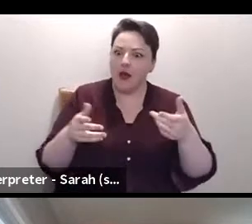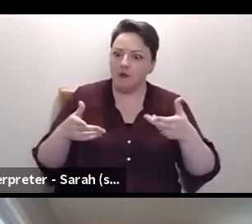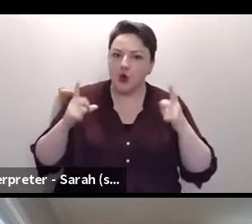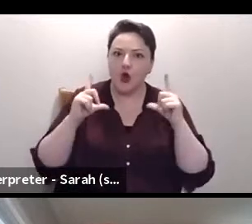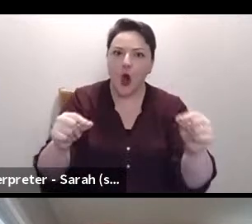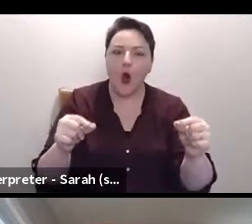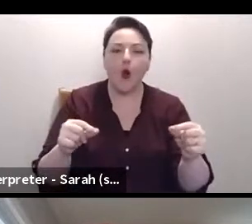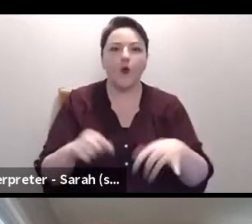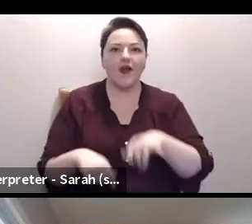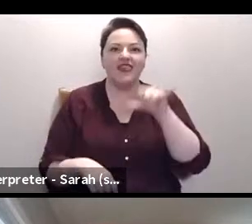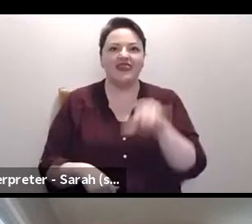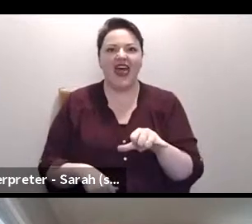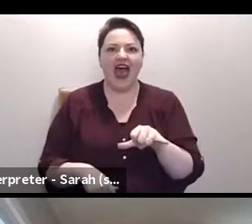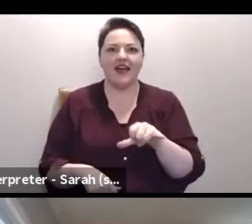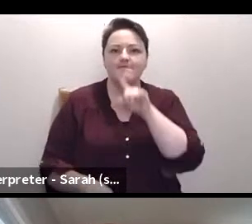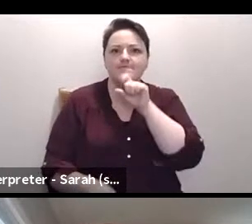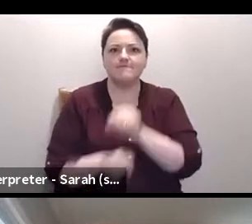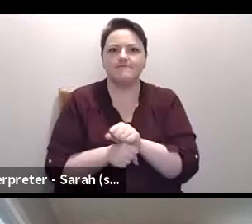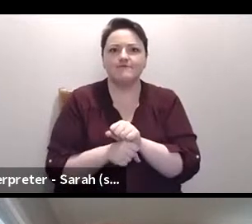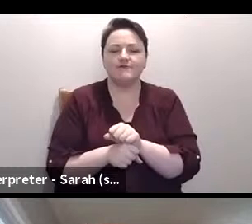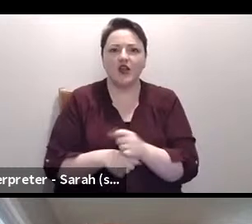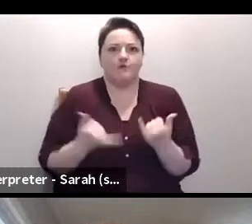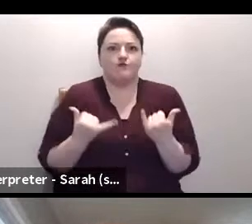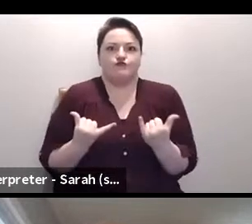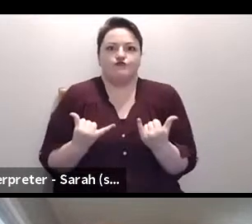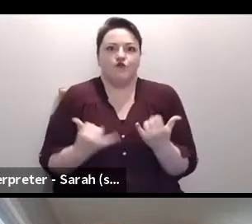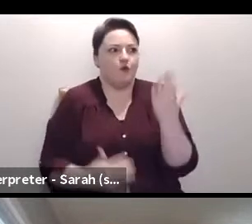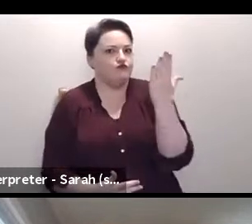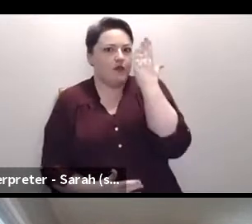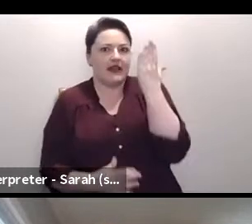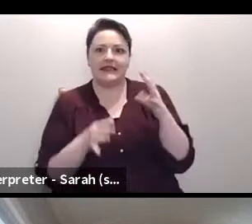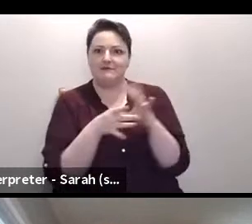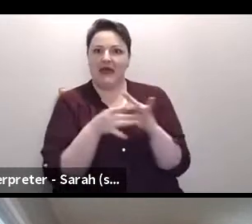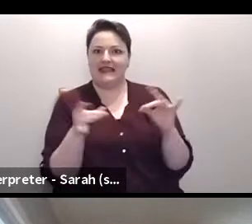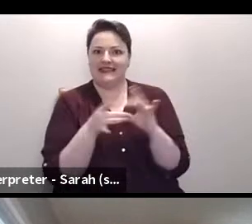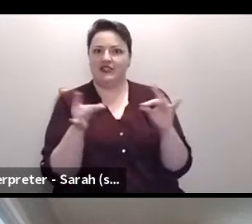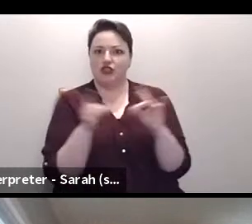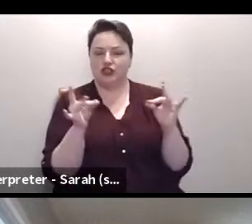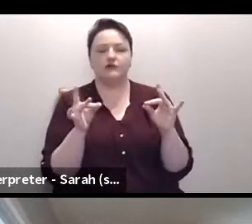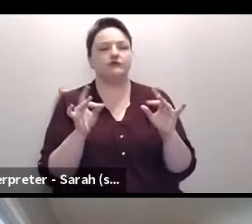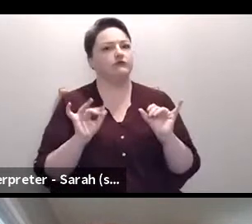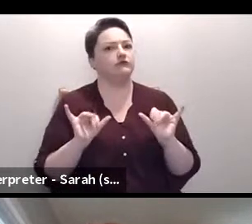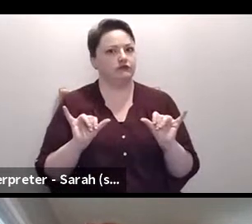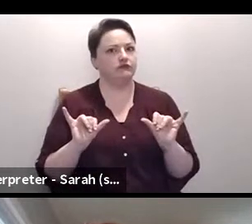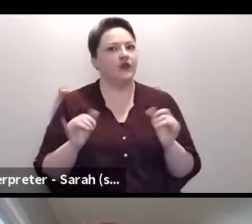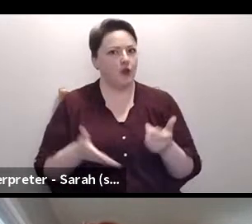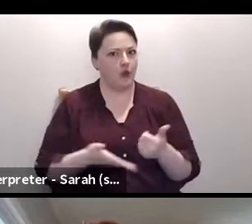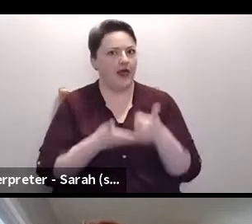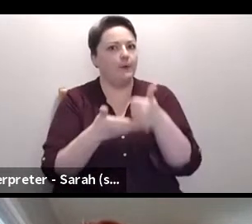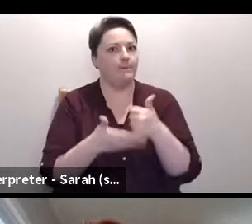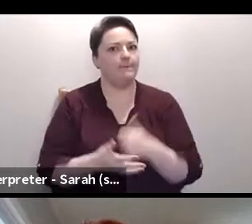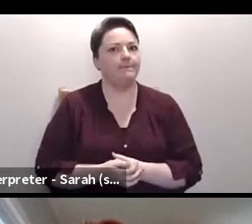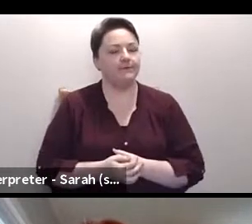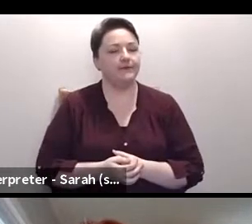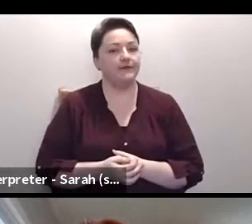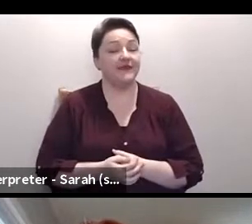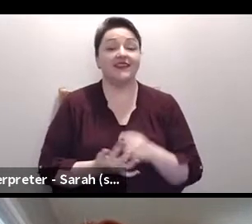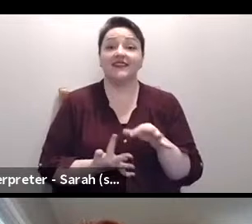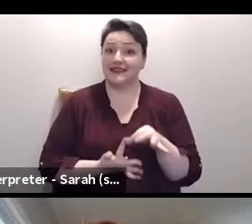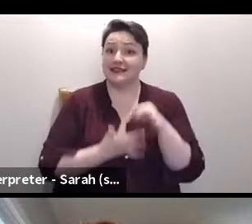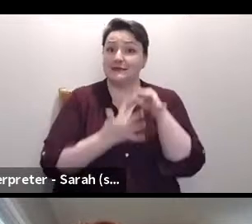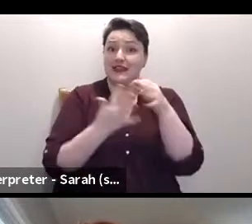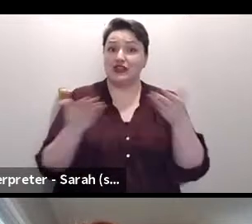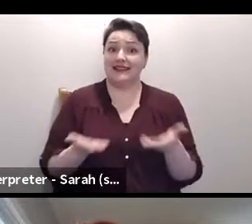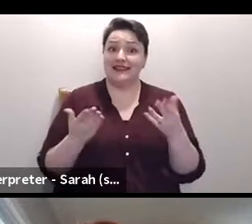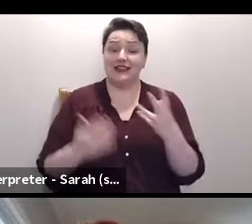all the time, get with the program messaging, I think would be very helpful, especially in our Jewish community. There's